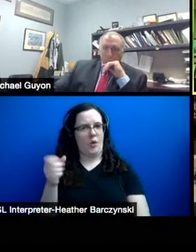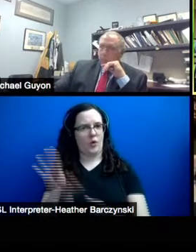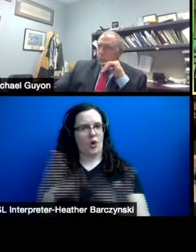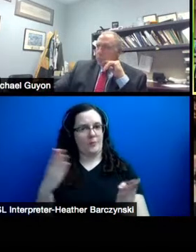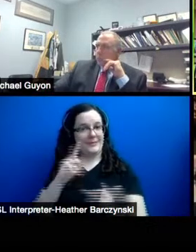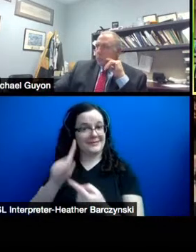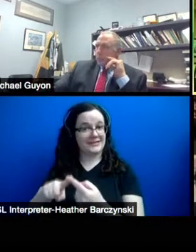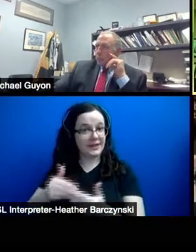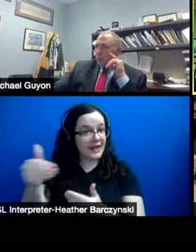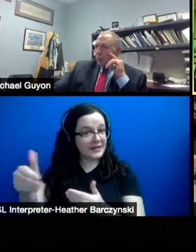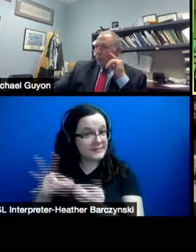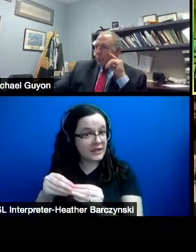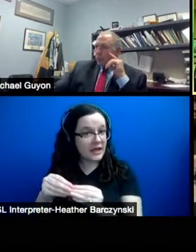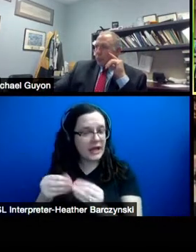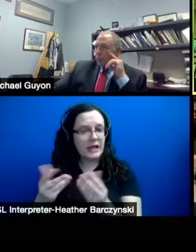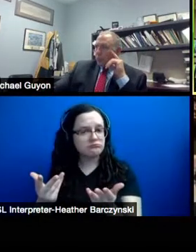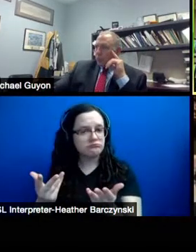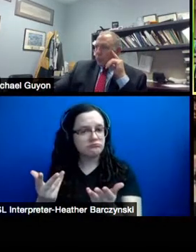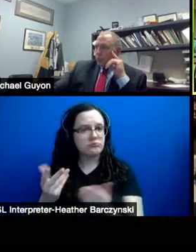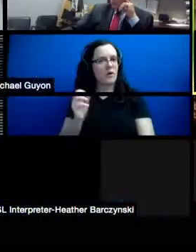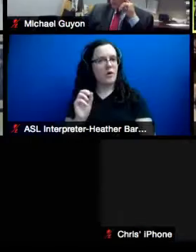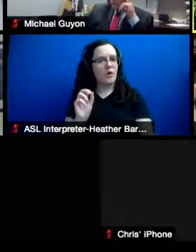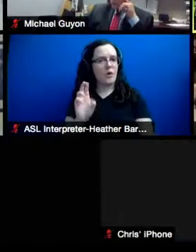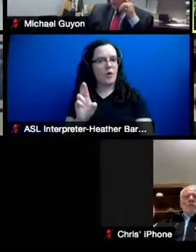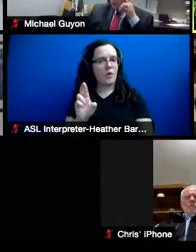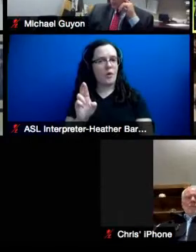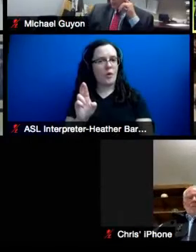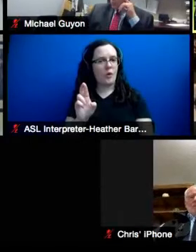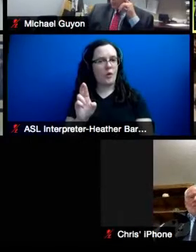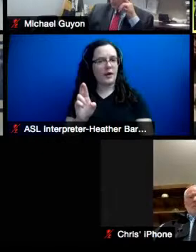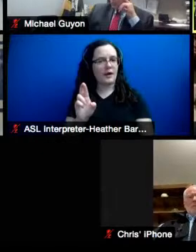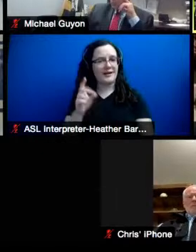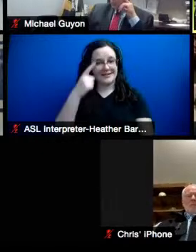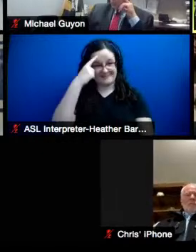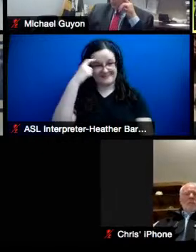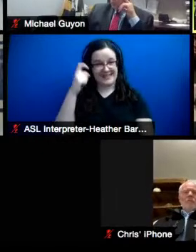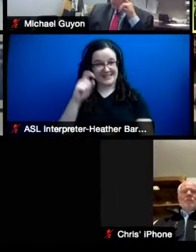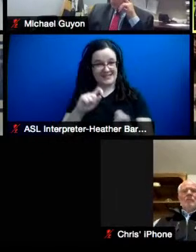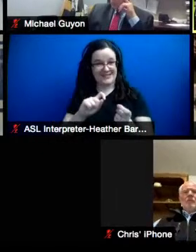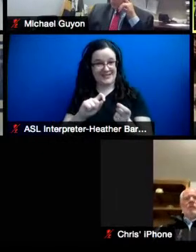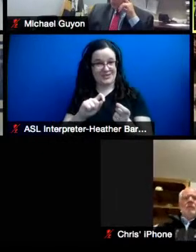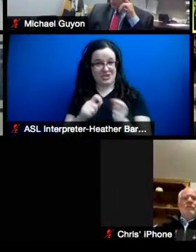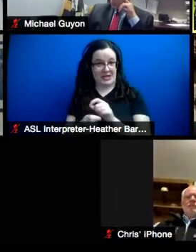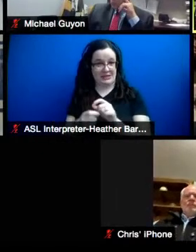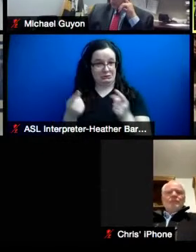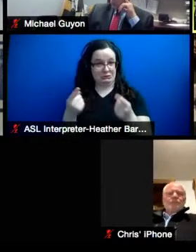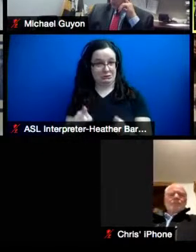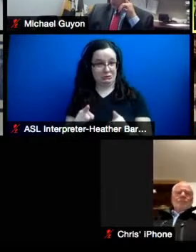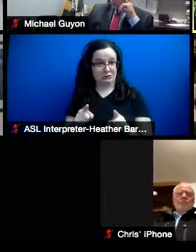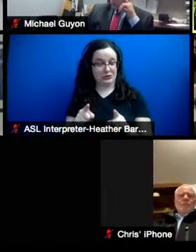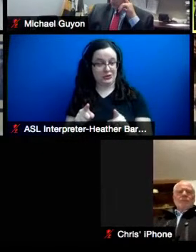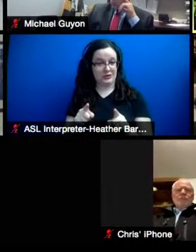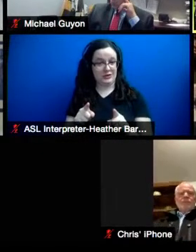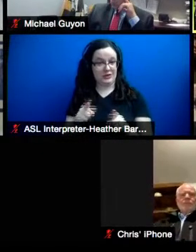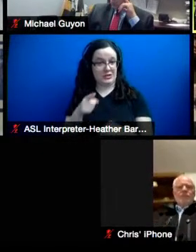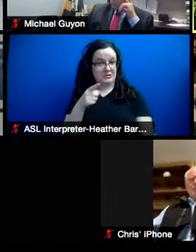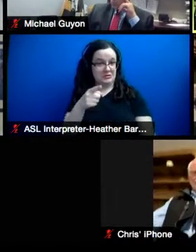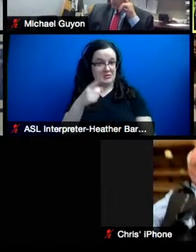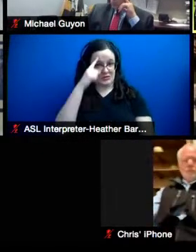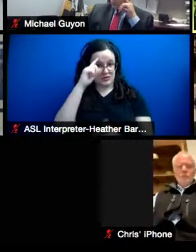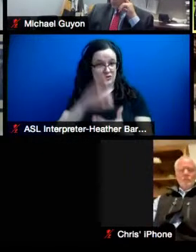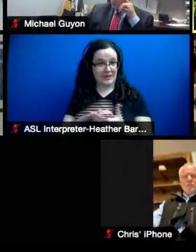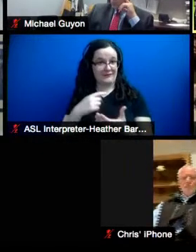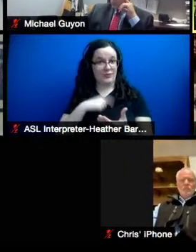meeting? Or given the change, is it your belief that we should close the public